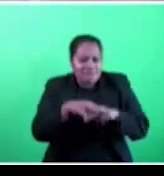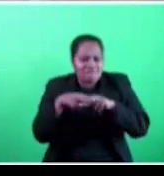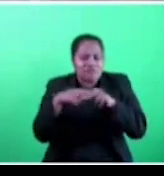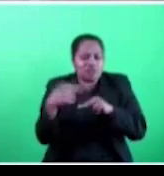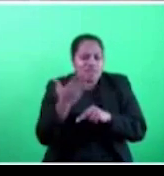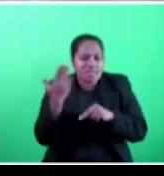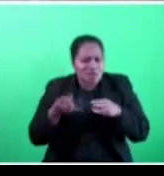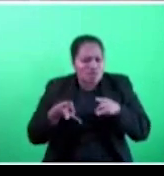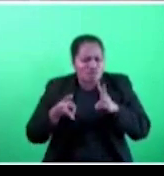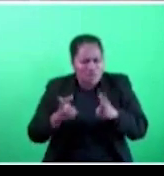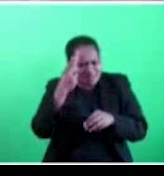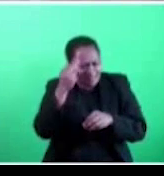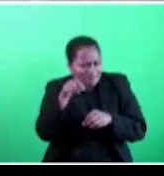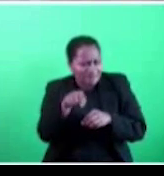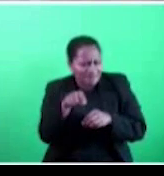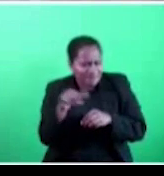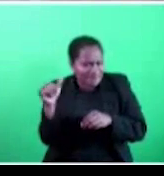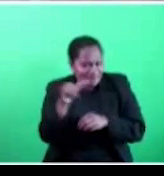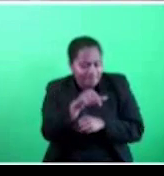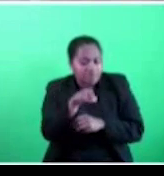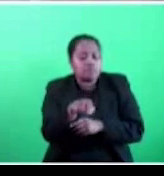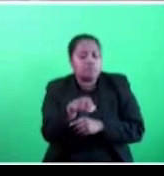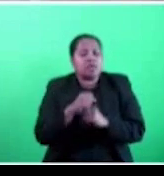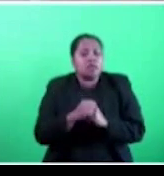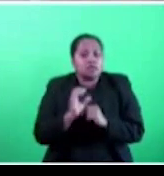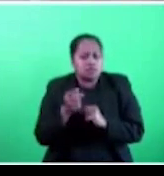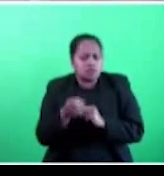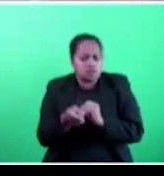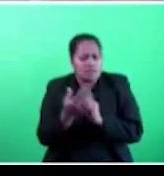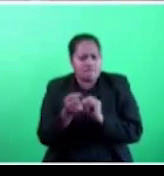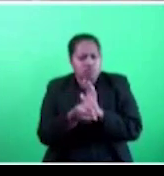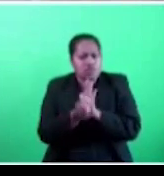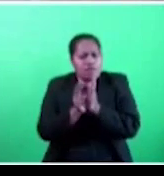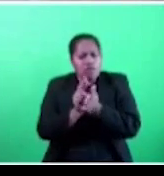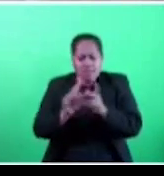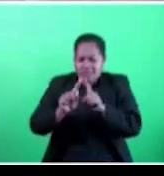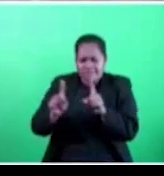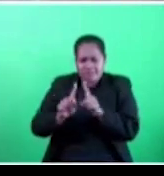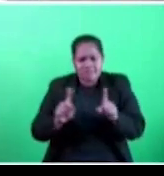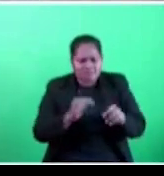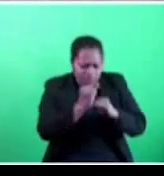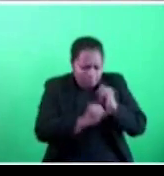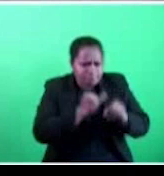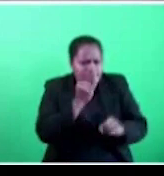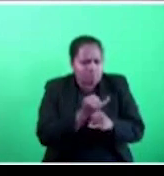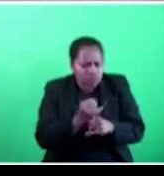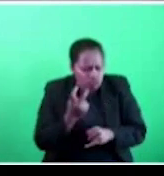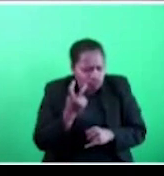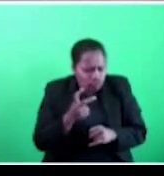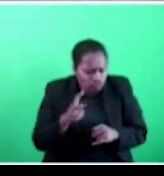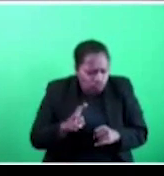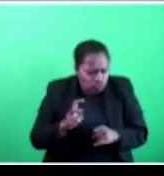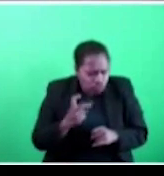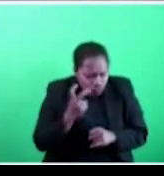the customer experience significantly with numerous positive reviews by various international travelling magazine journalists and